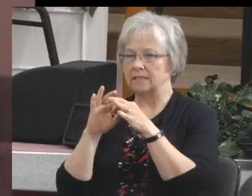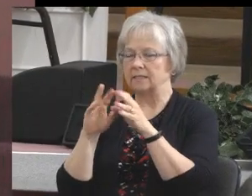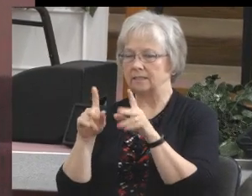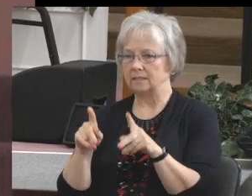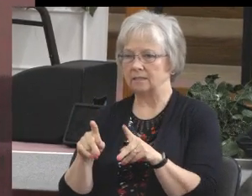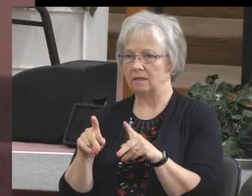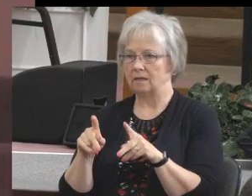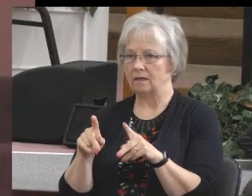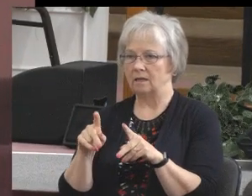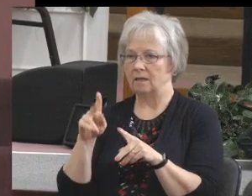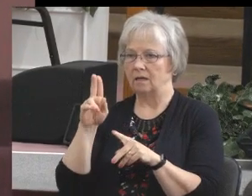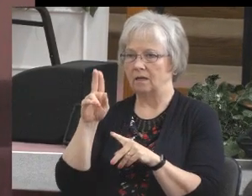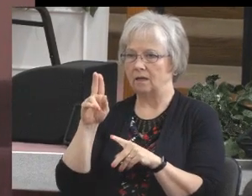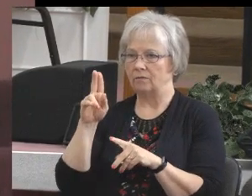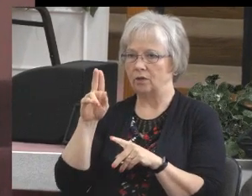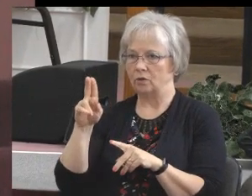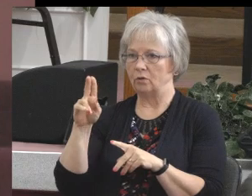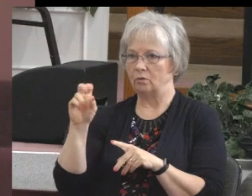America.